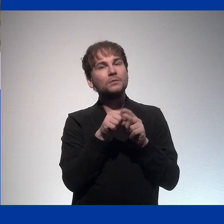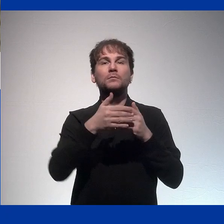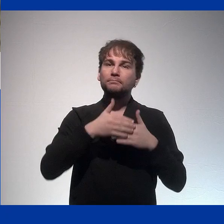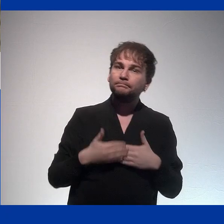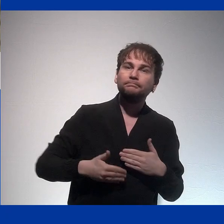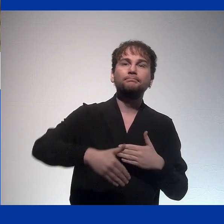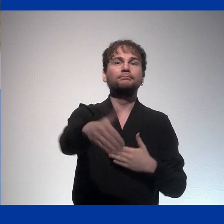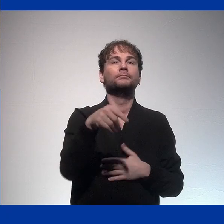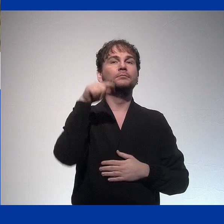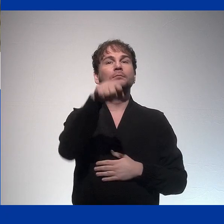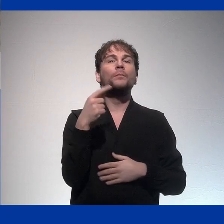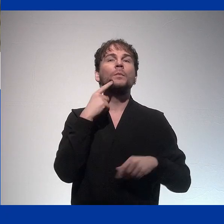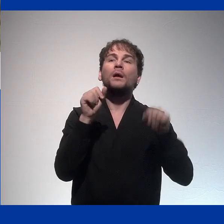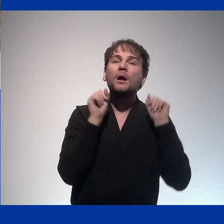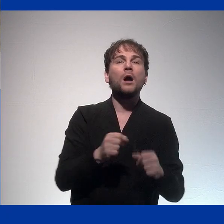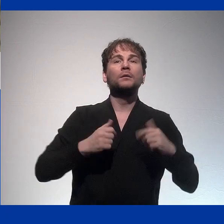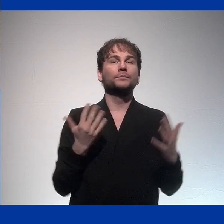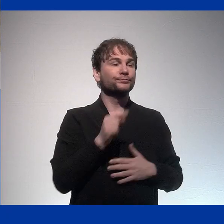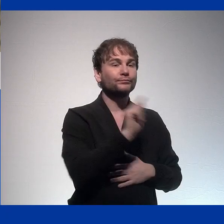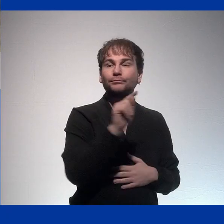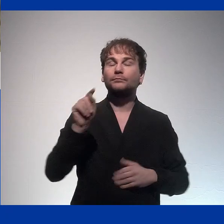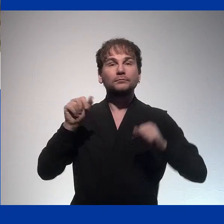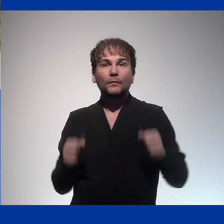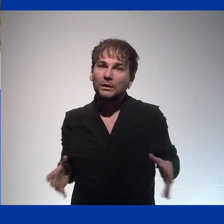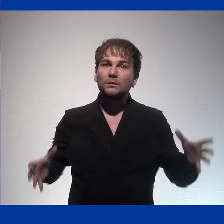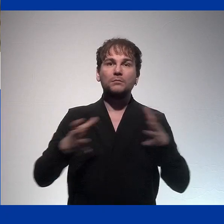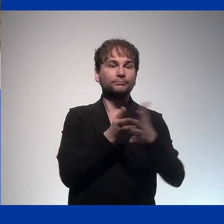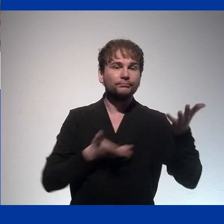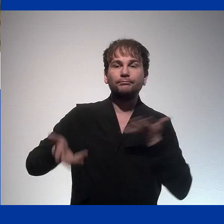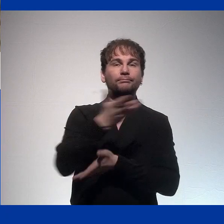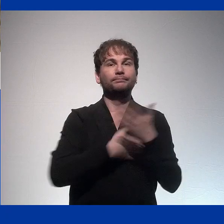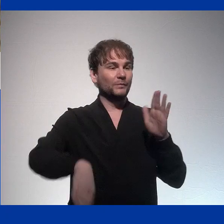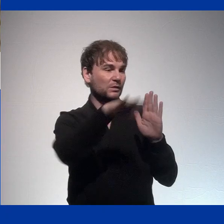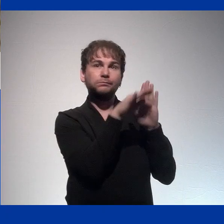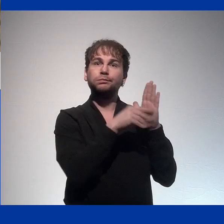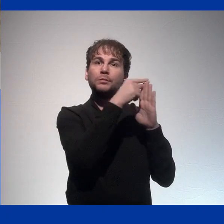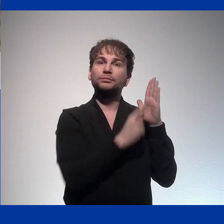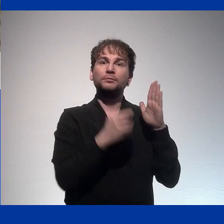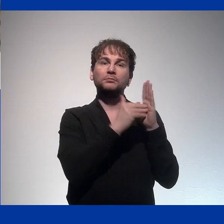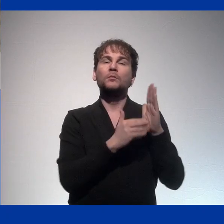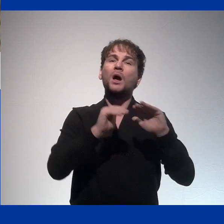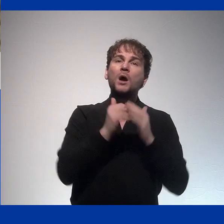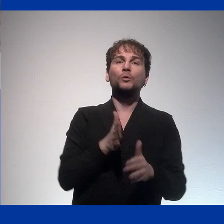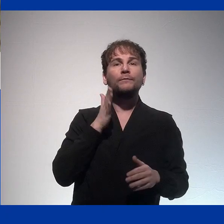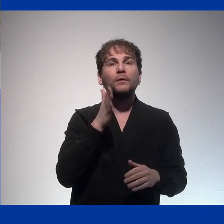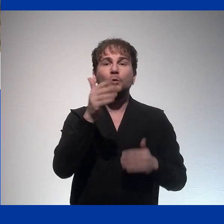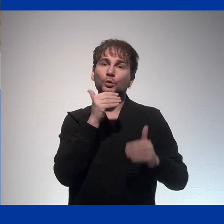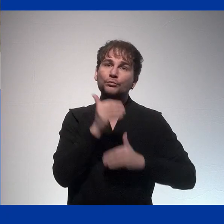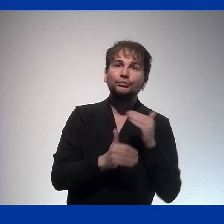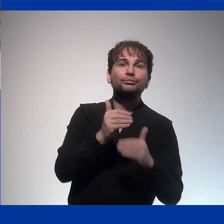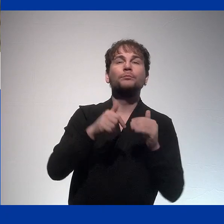more active in advocating it in all levels, local, national, and European ones.